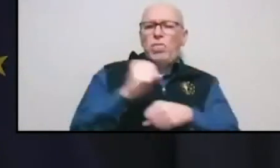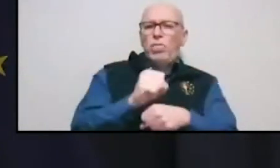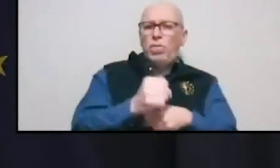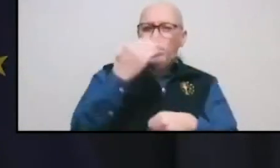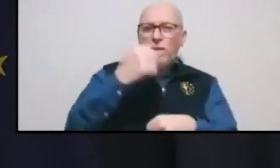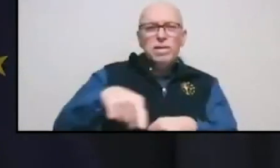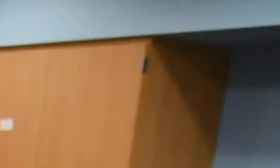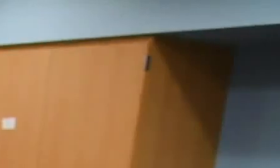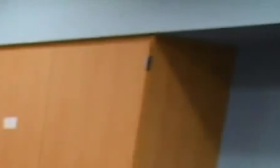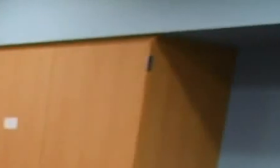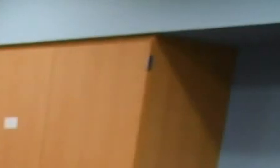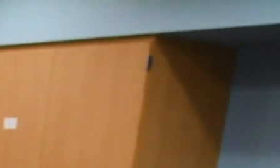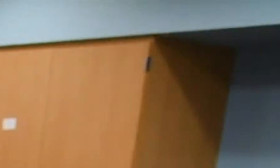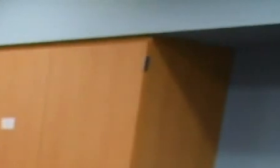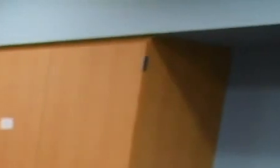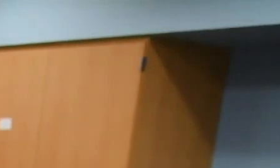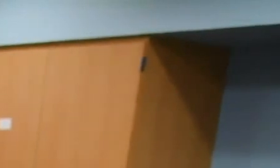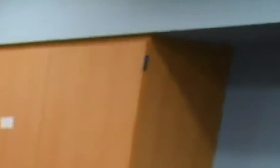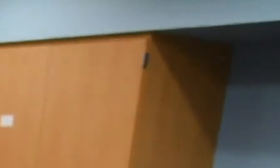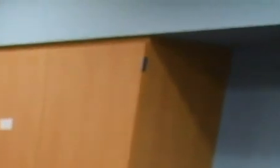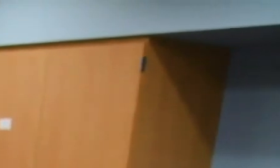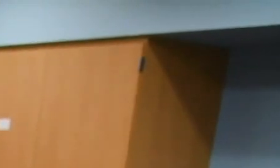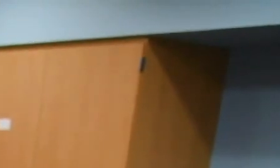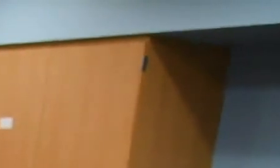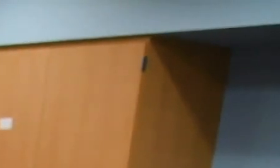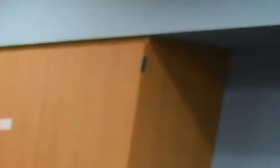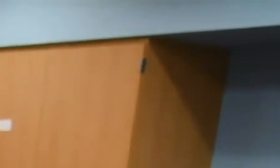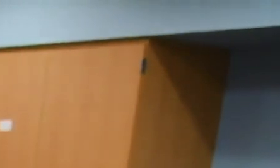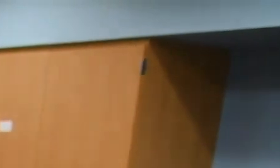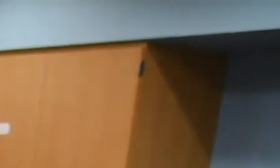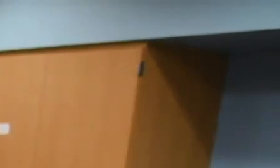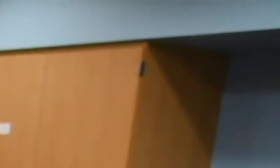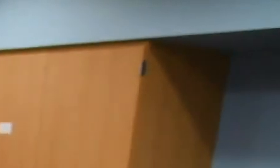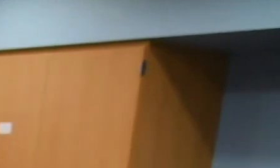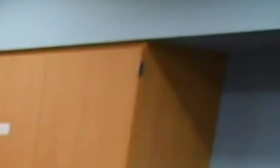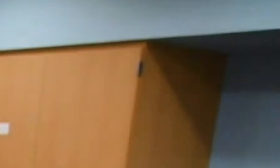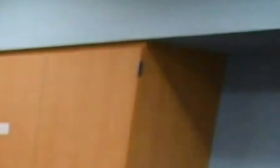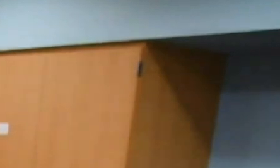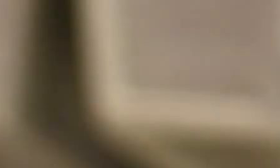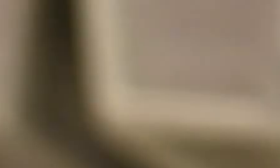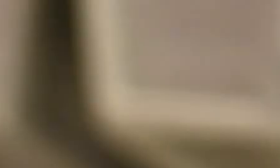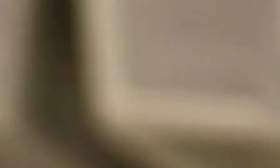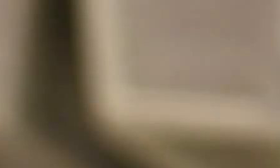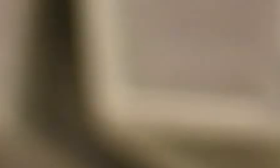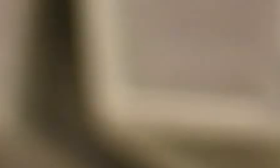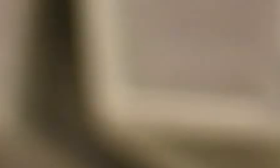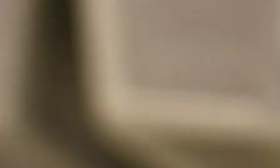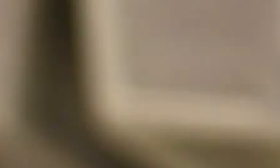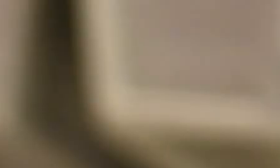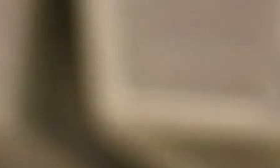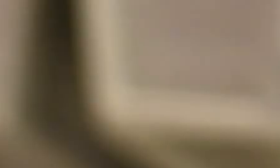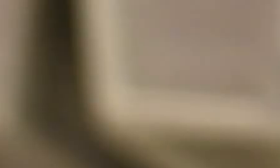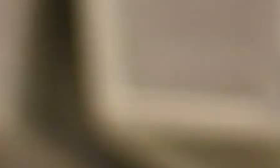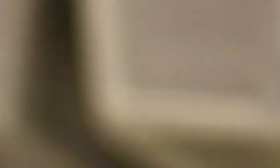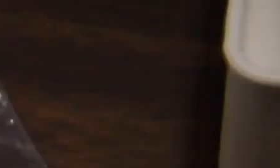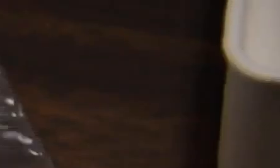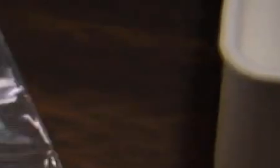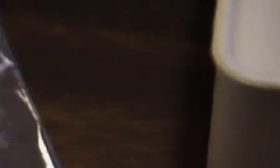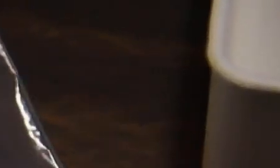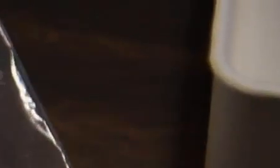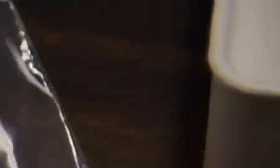greatest risk of exposure. Weaver says by the end of the week, Indiana will have received 146,000 doses of the Pfizer vaccine